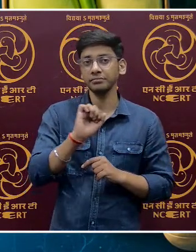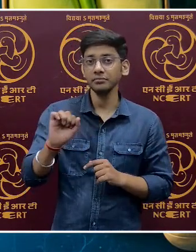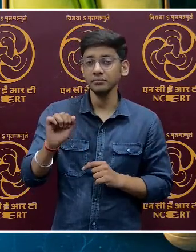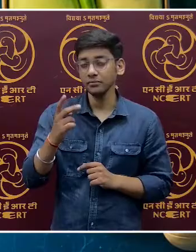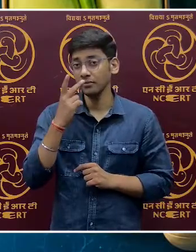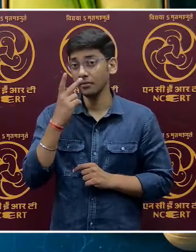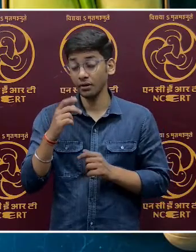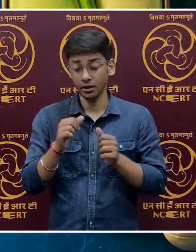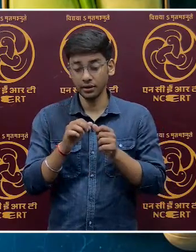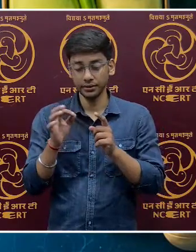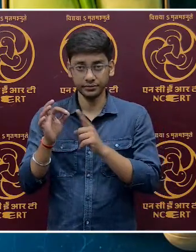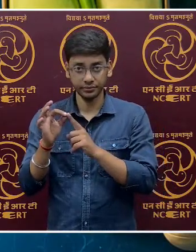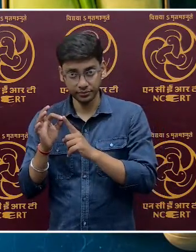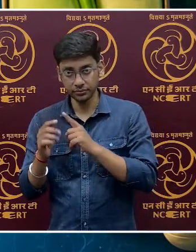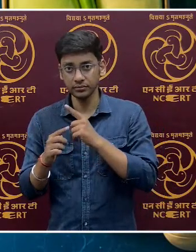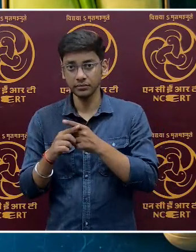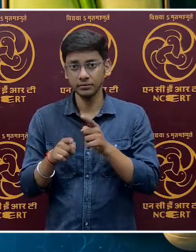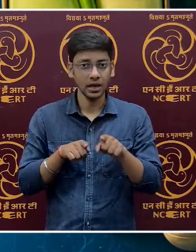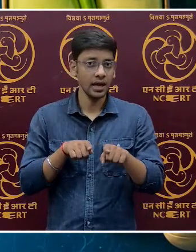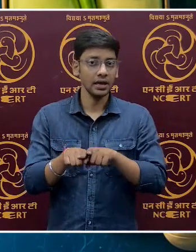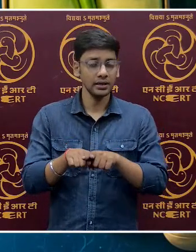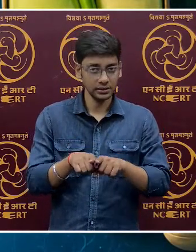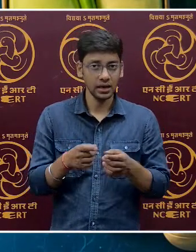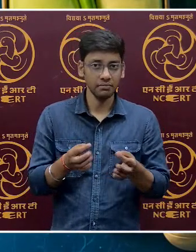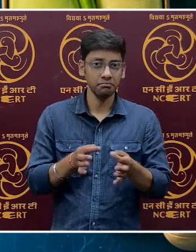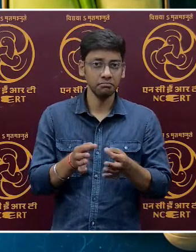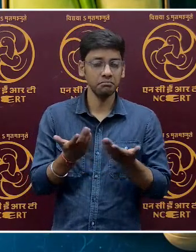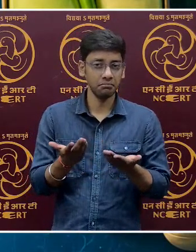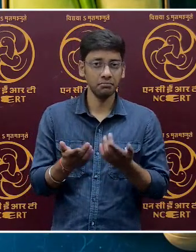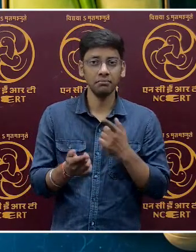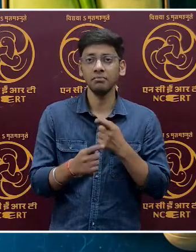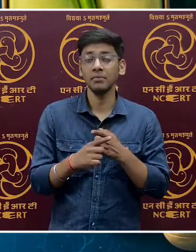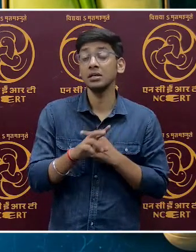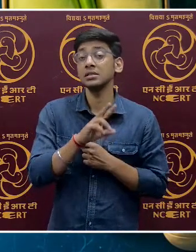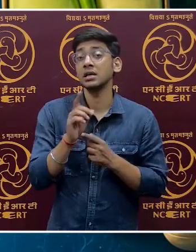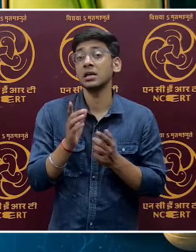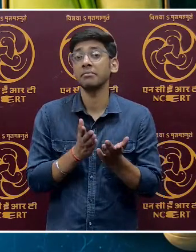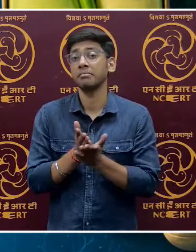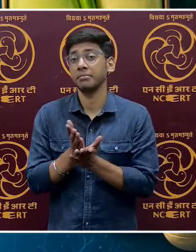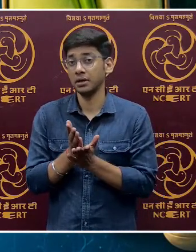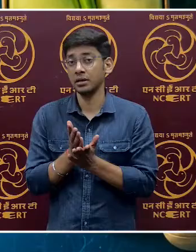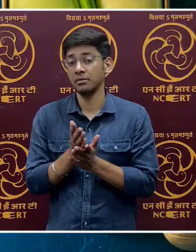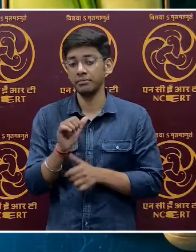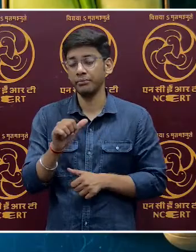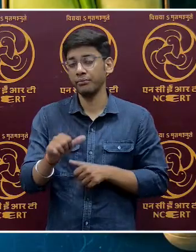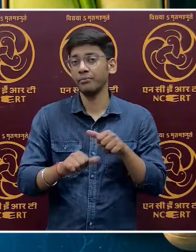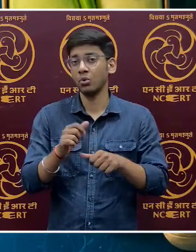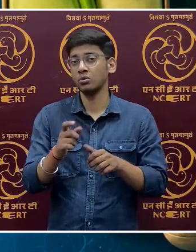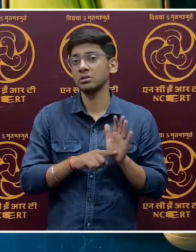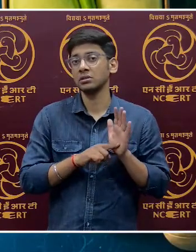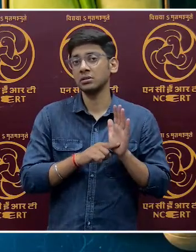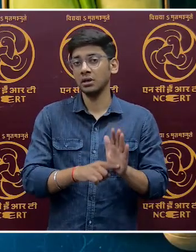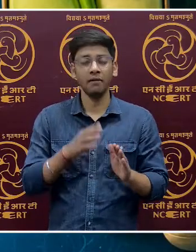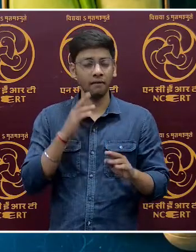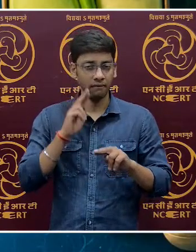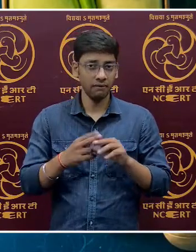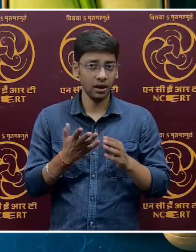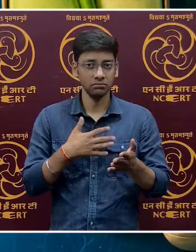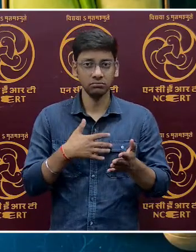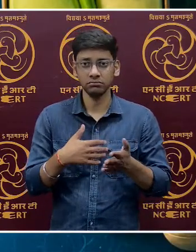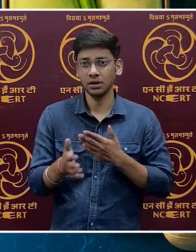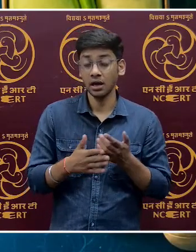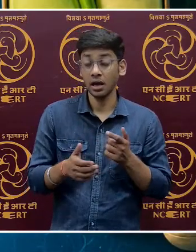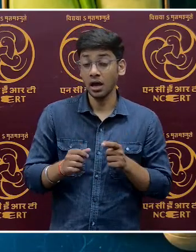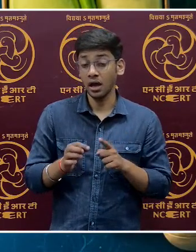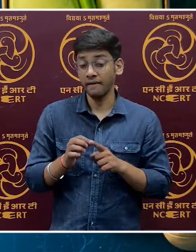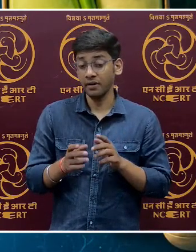even the applications also, examples also. Then the second part is given as a procedure, because whensoever we used to do the physical